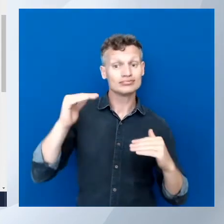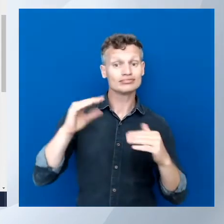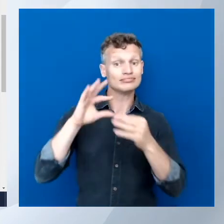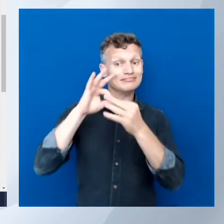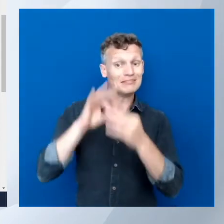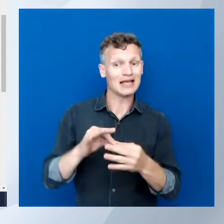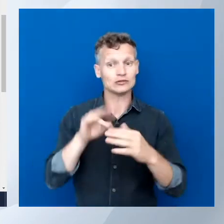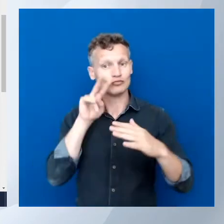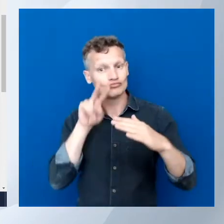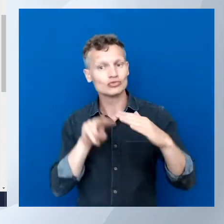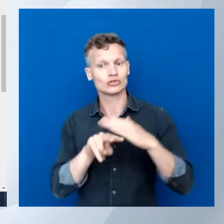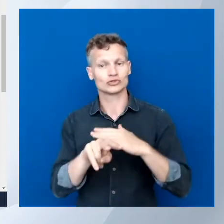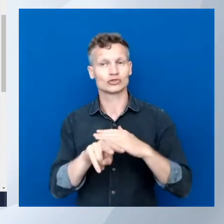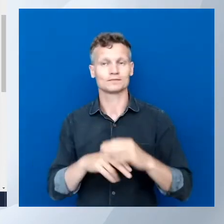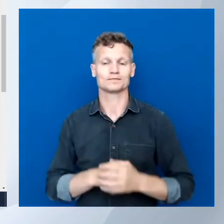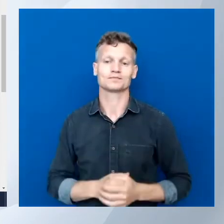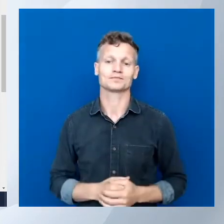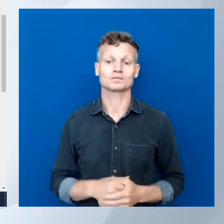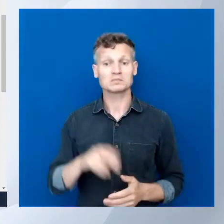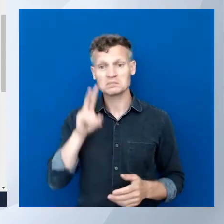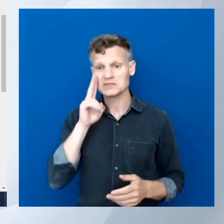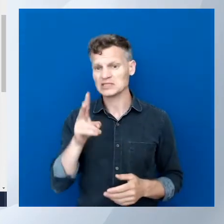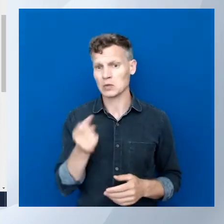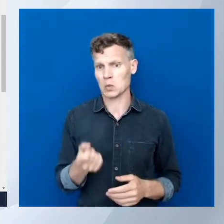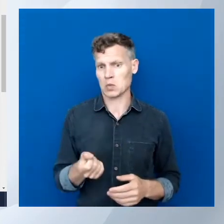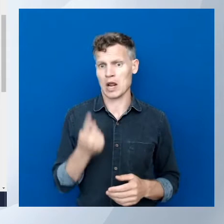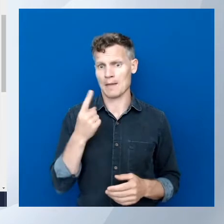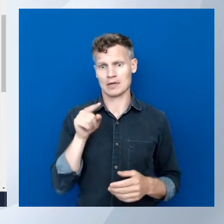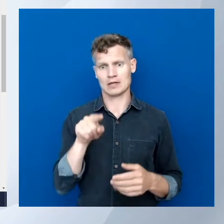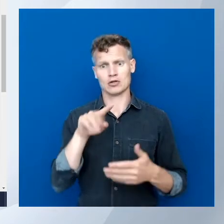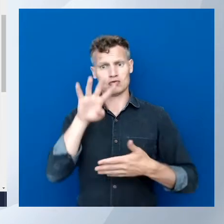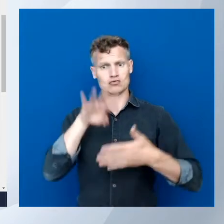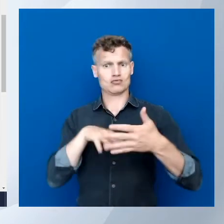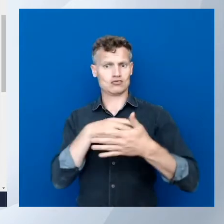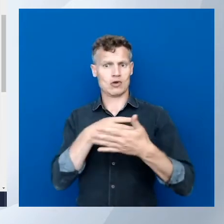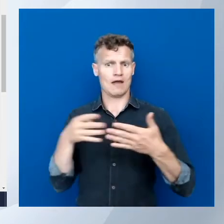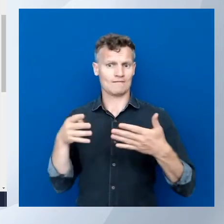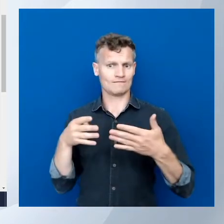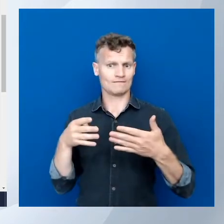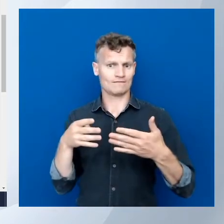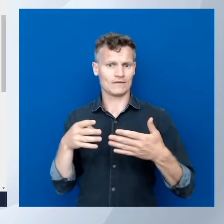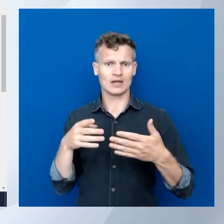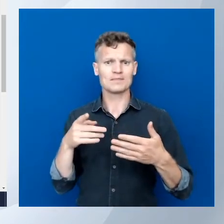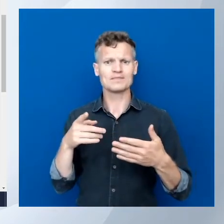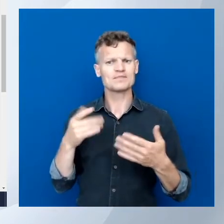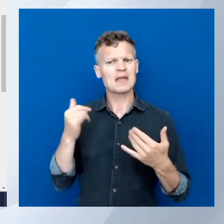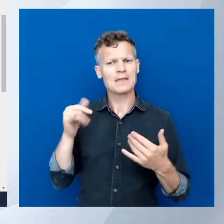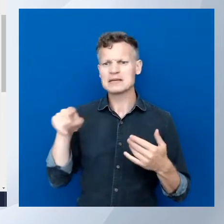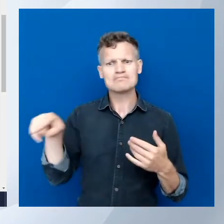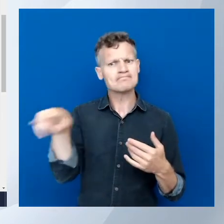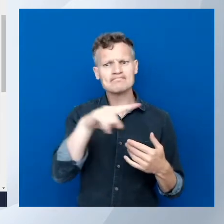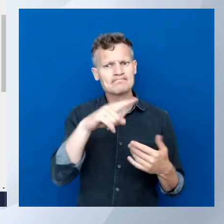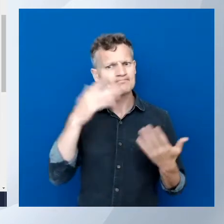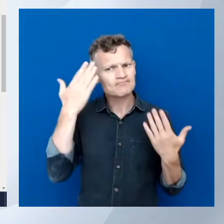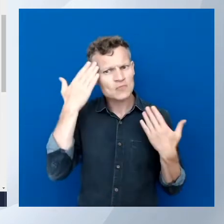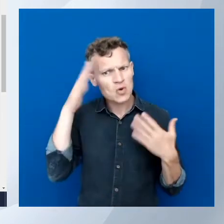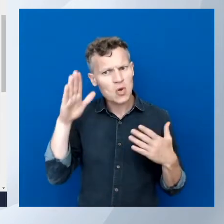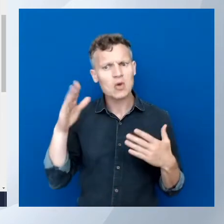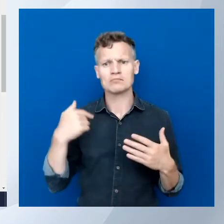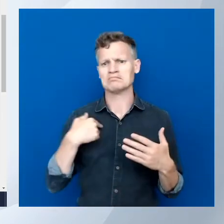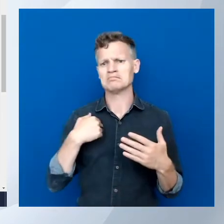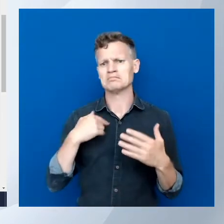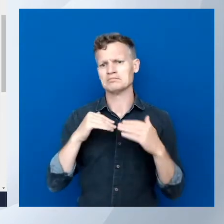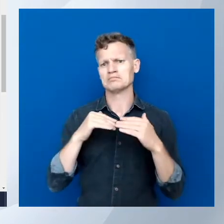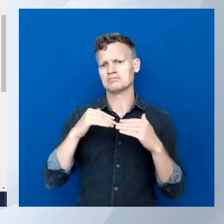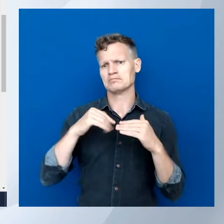actually in these graphs. Not everyone will be familiar with this one, so I will take you over this